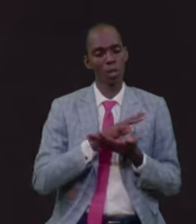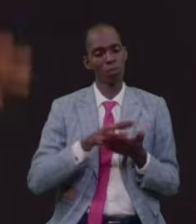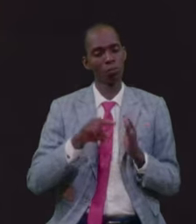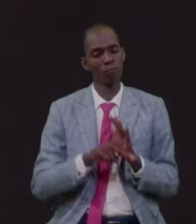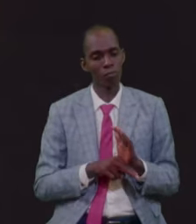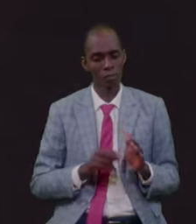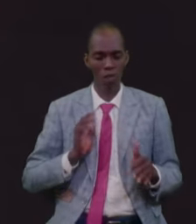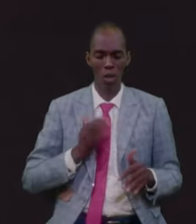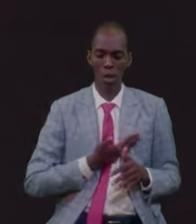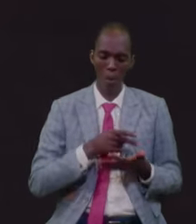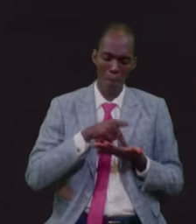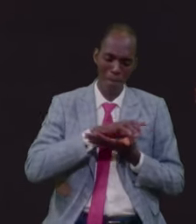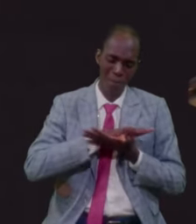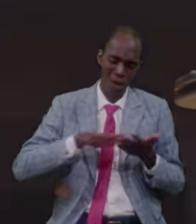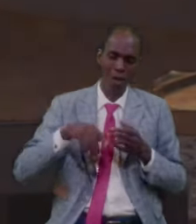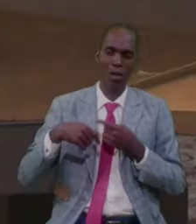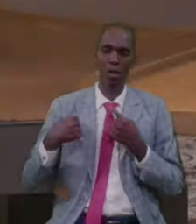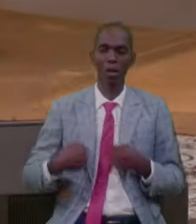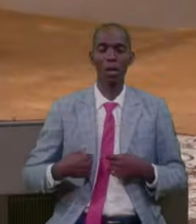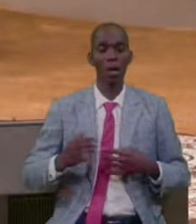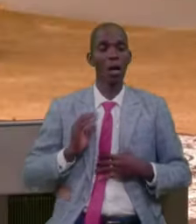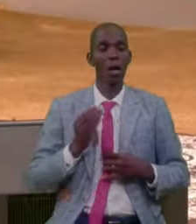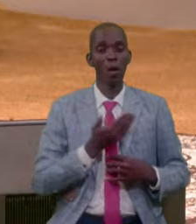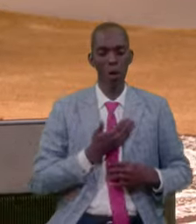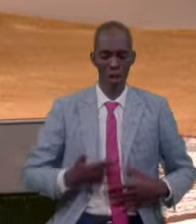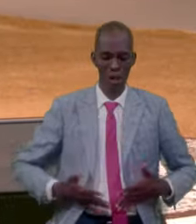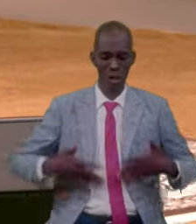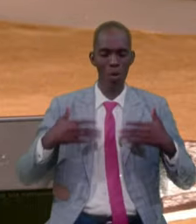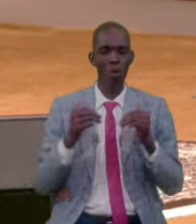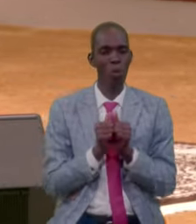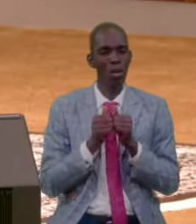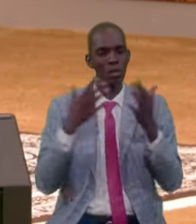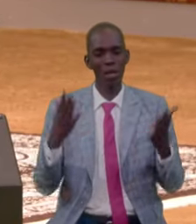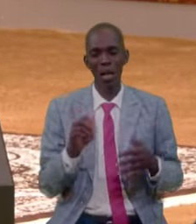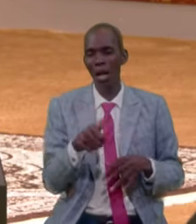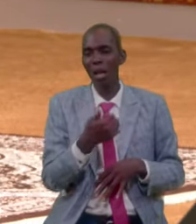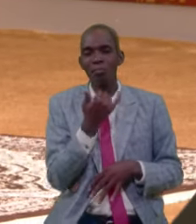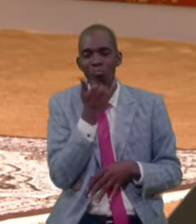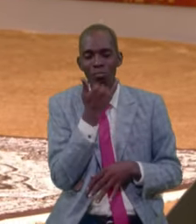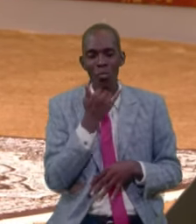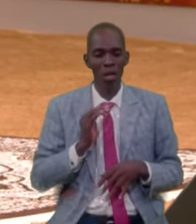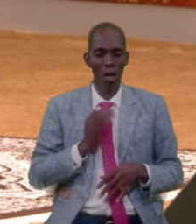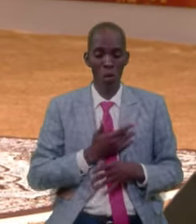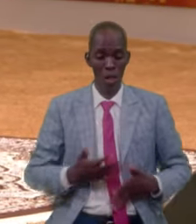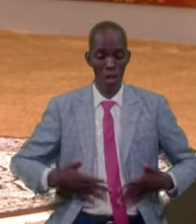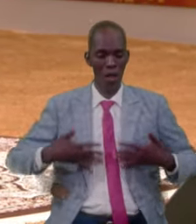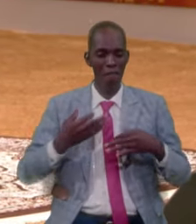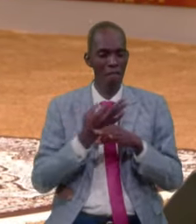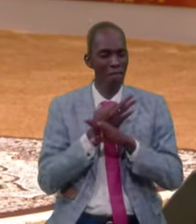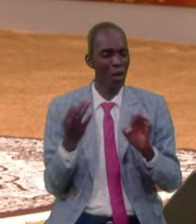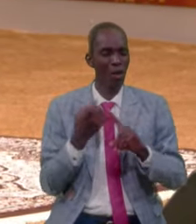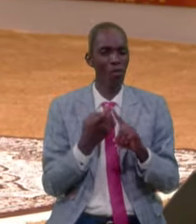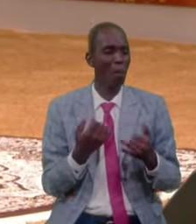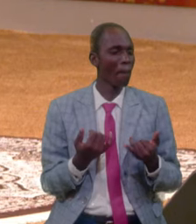heart, our life without reproach, our life free of offense